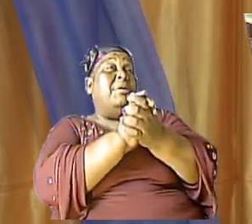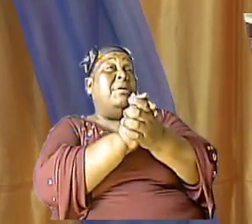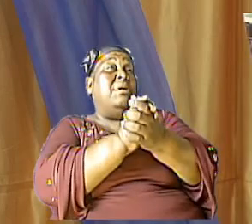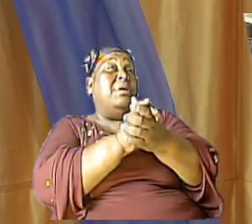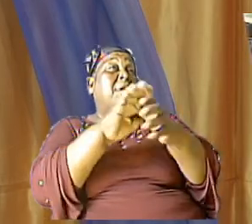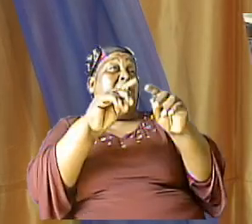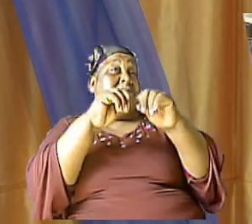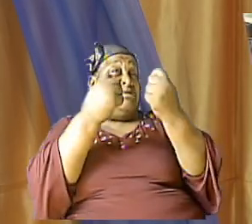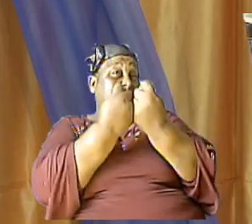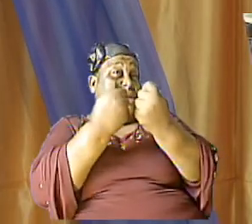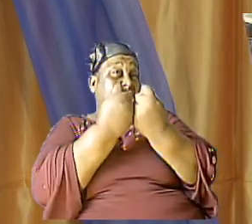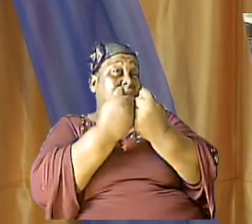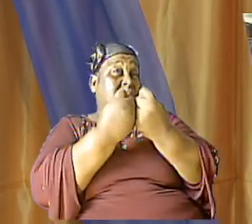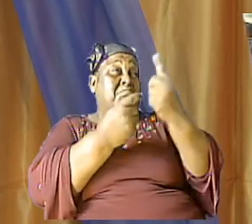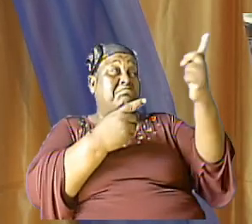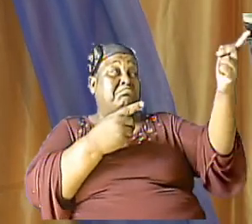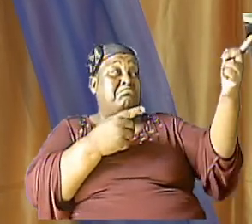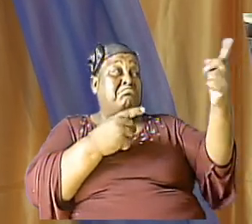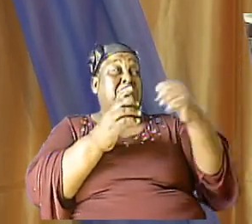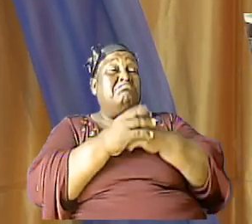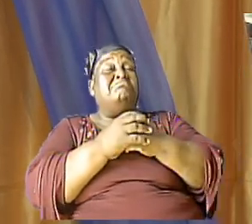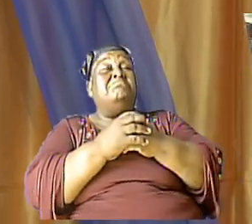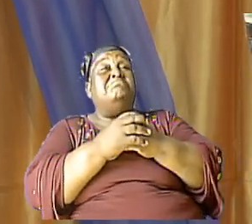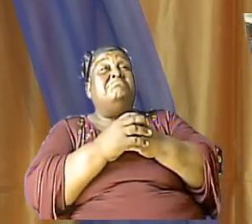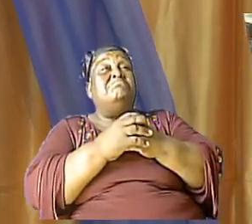us right here.